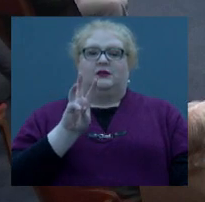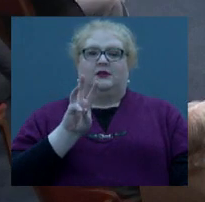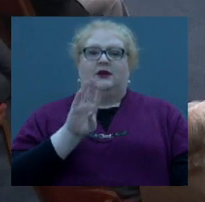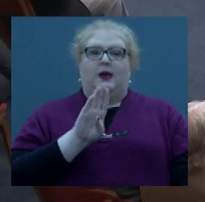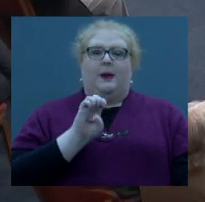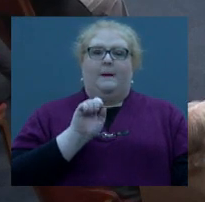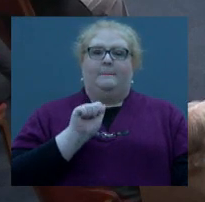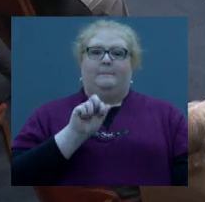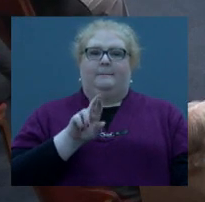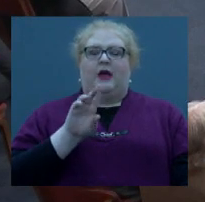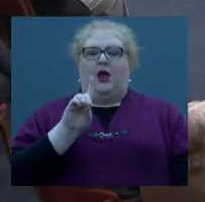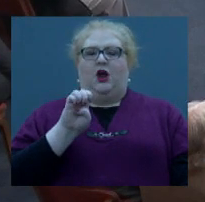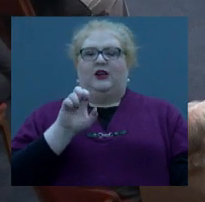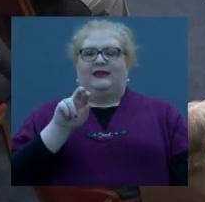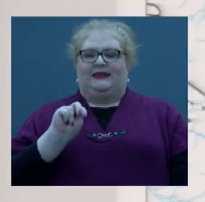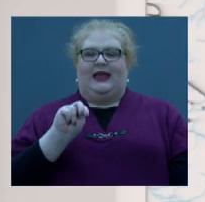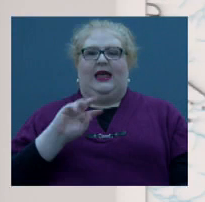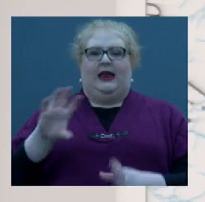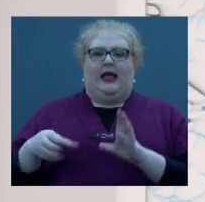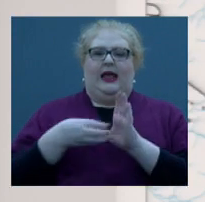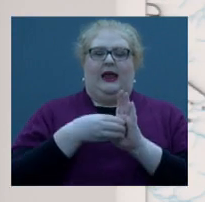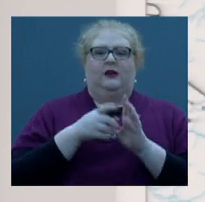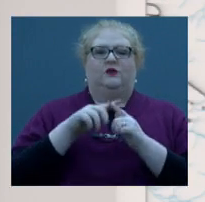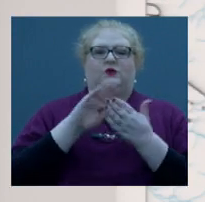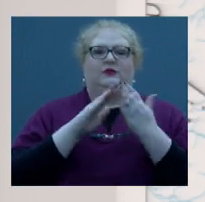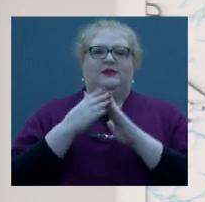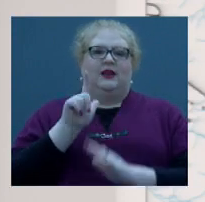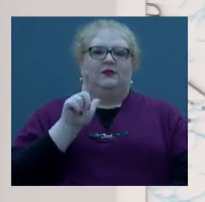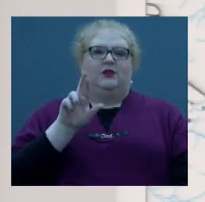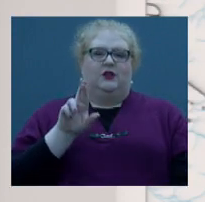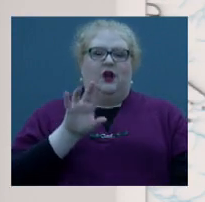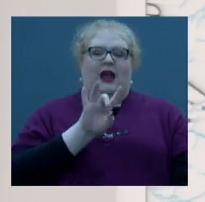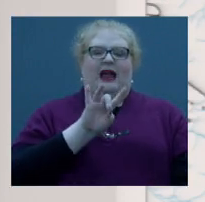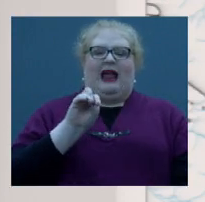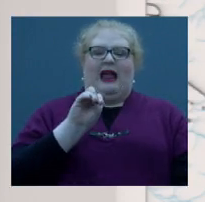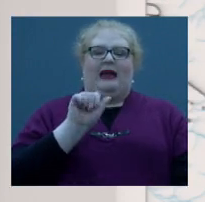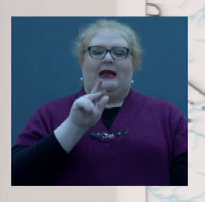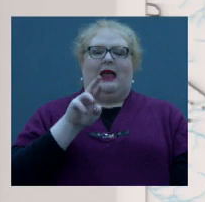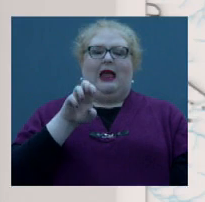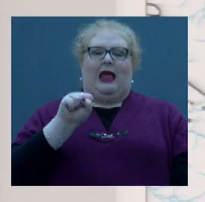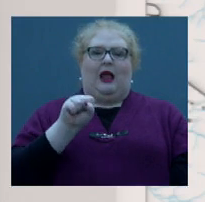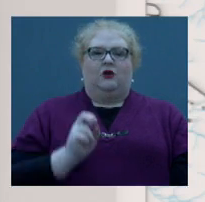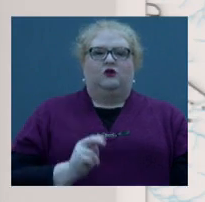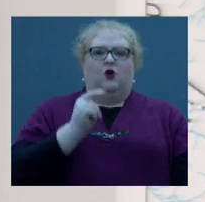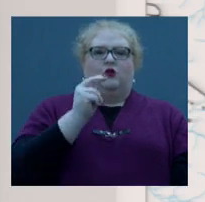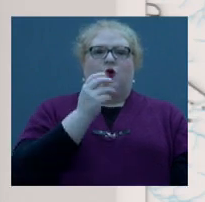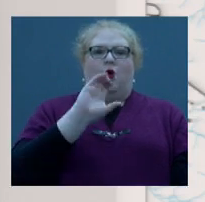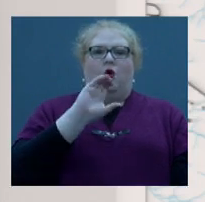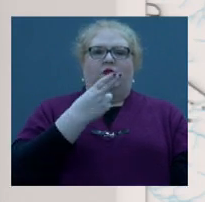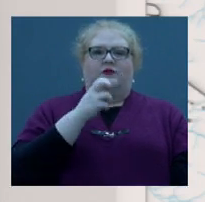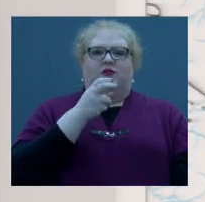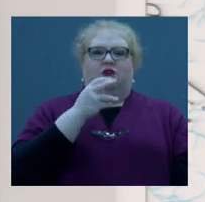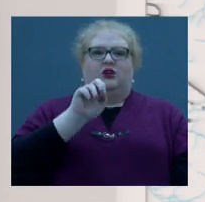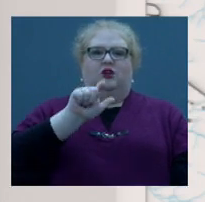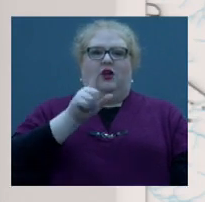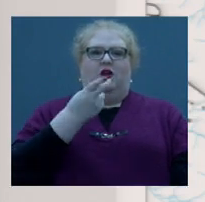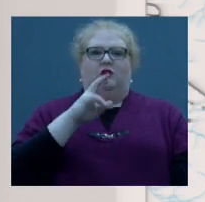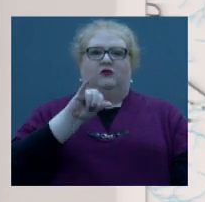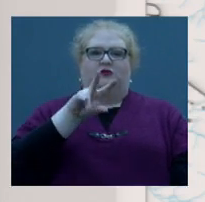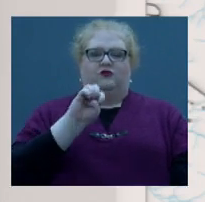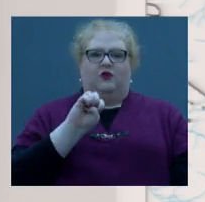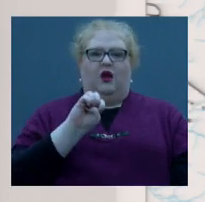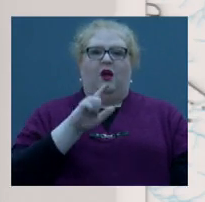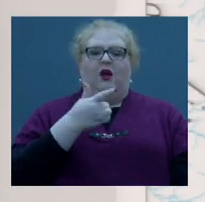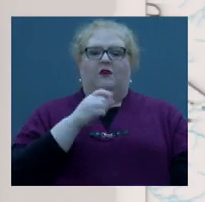Bear Den annexation to the city of Little Rock, approximately 80 acres of land located north of Chenal Drive at Gordon